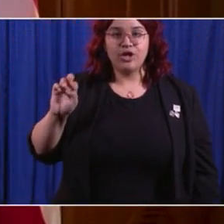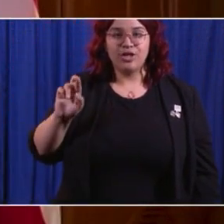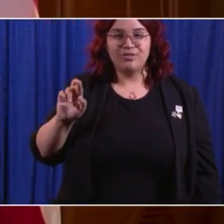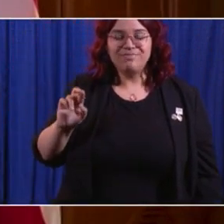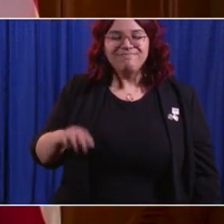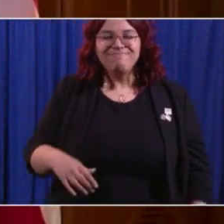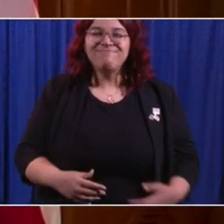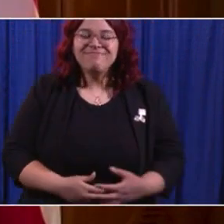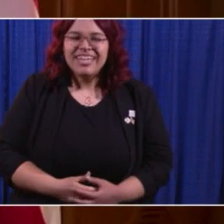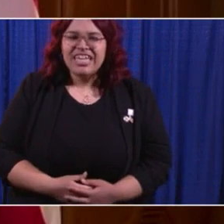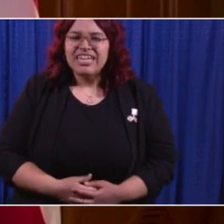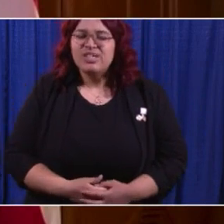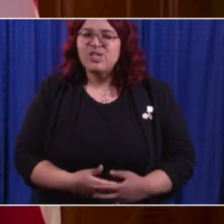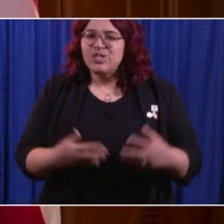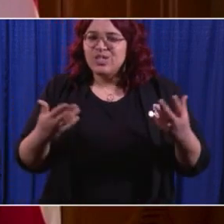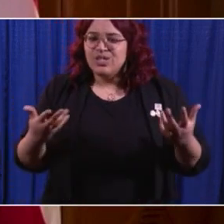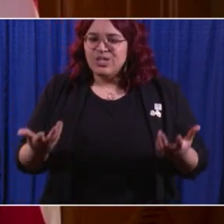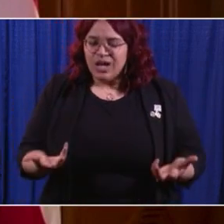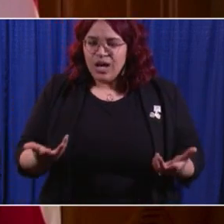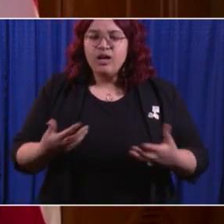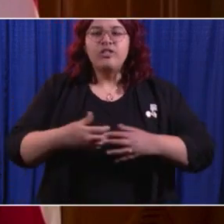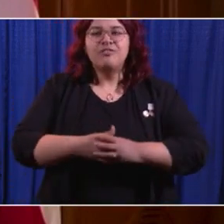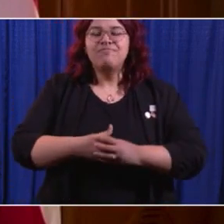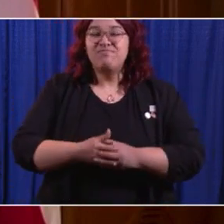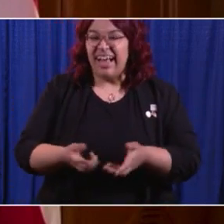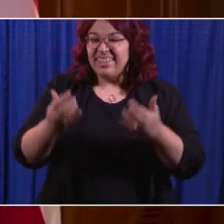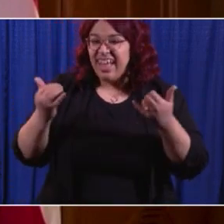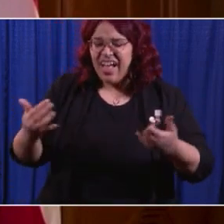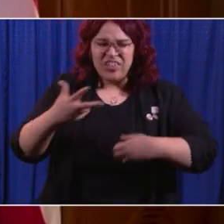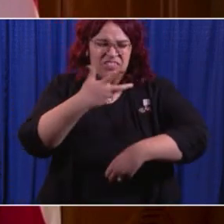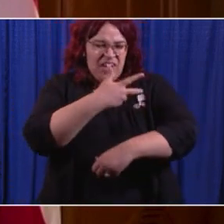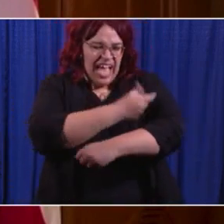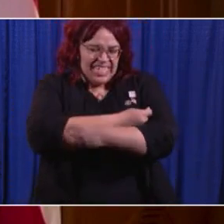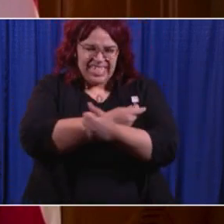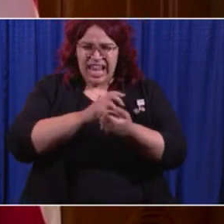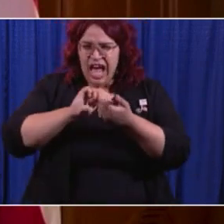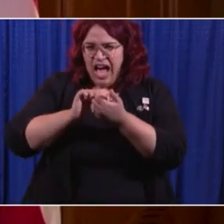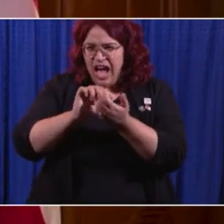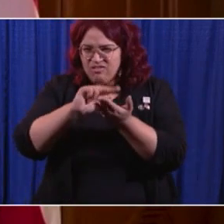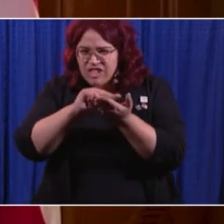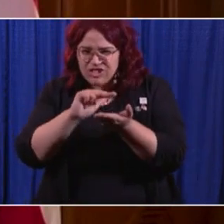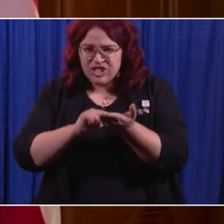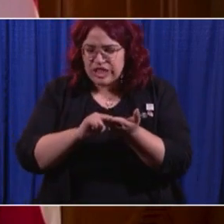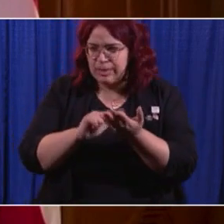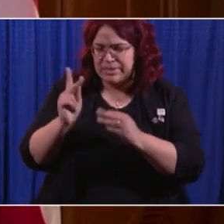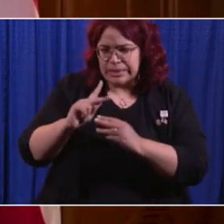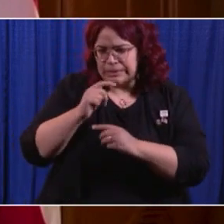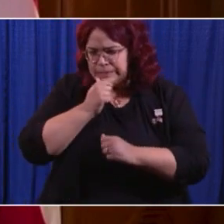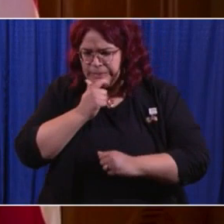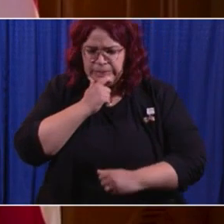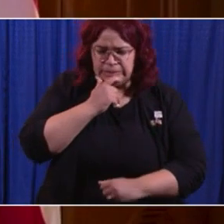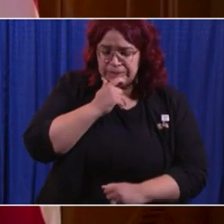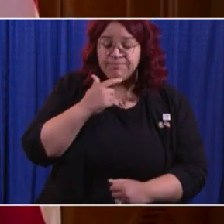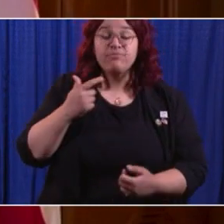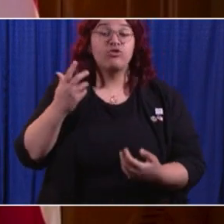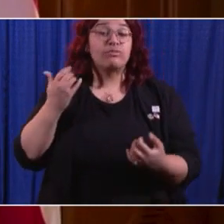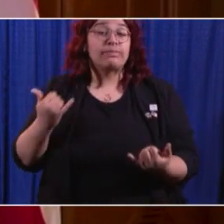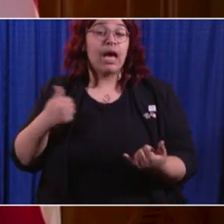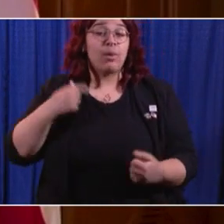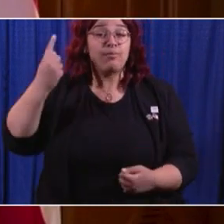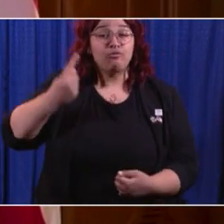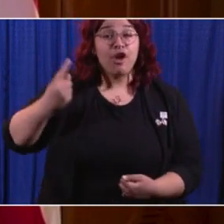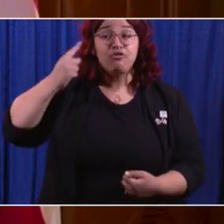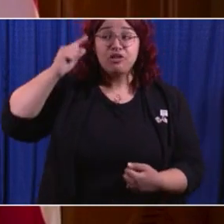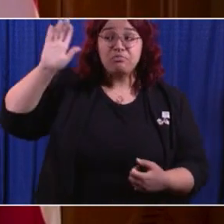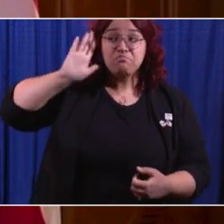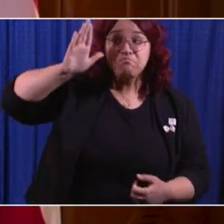about people looking for vaccines. Is there a point where Ohio would move towards like walk-in appointments that